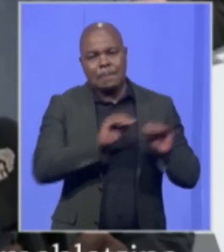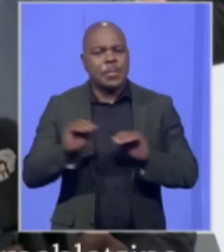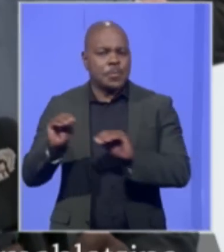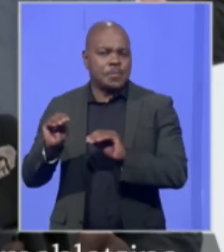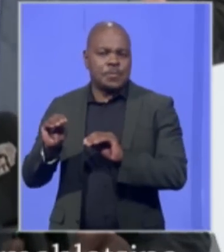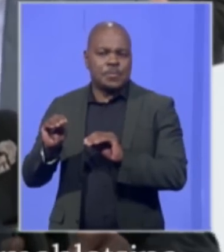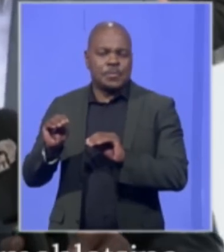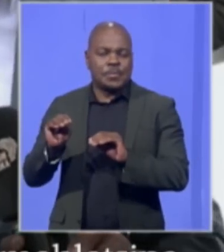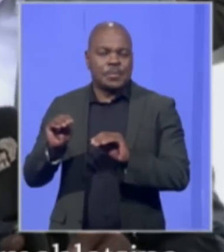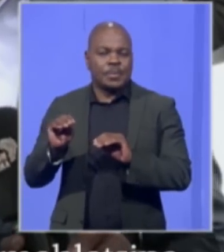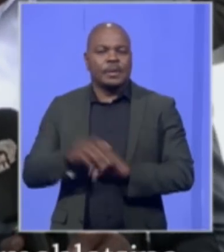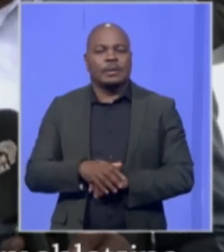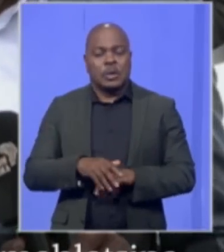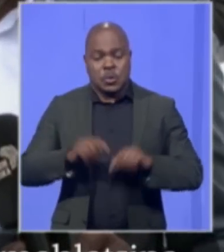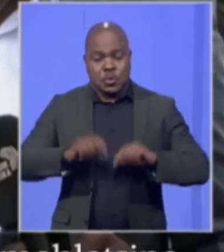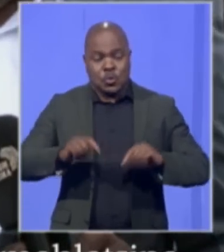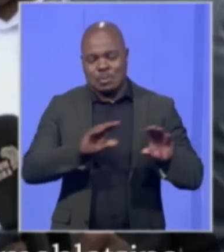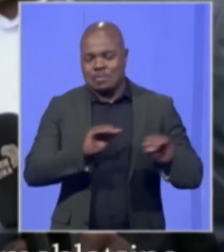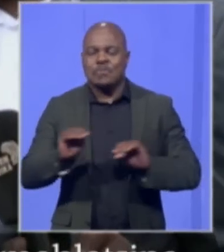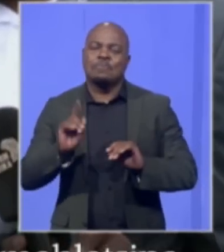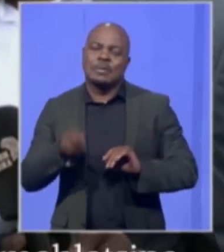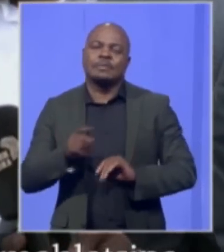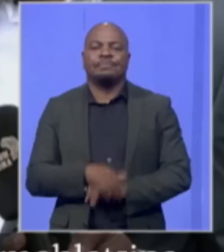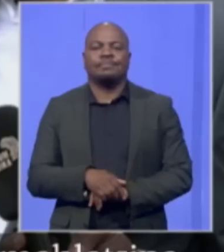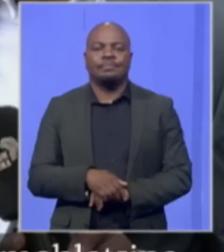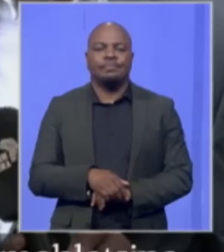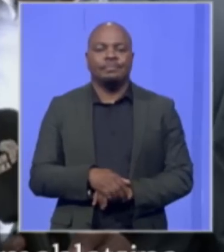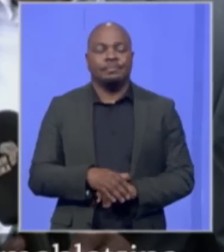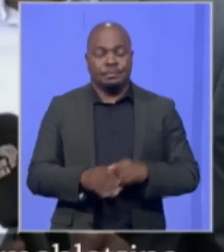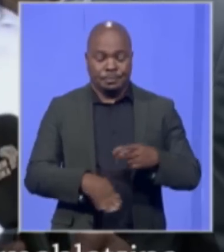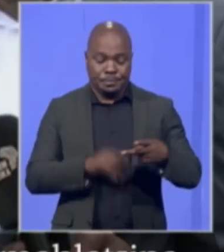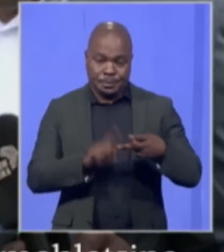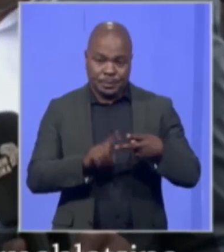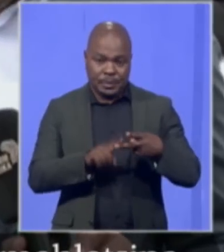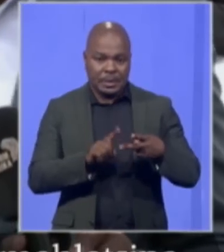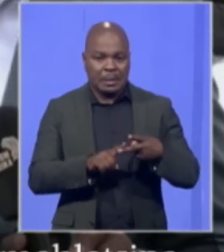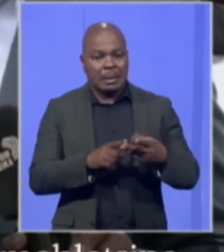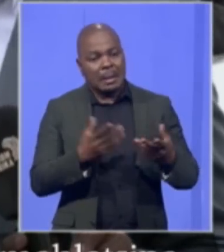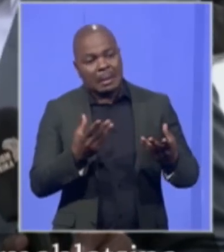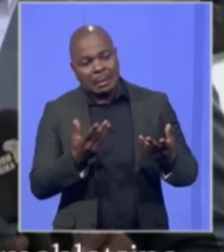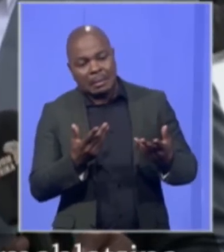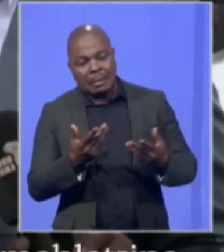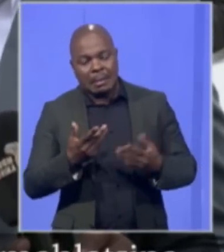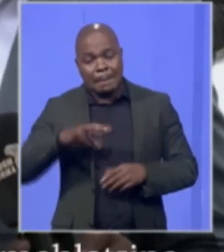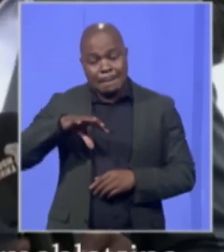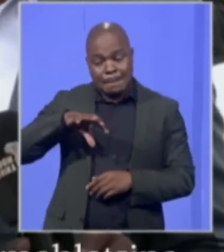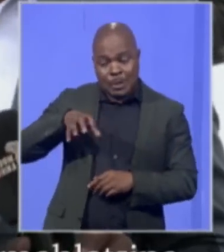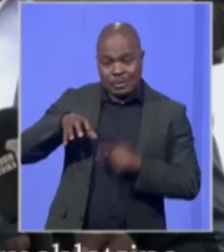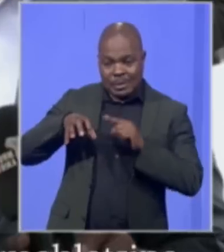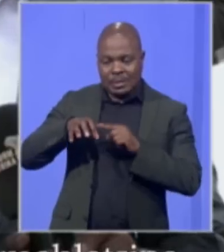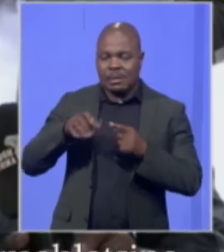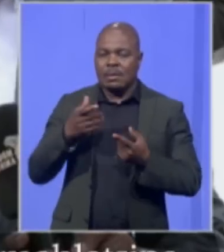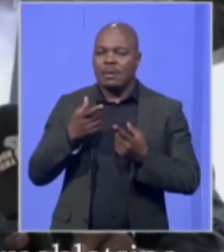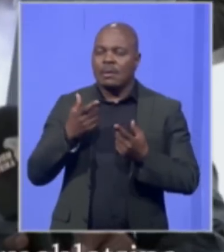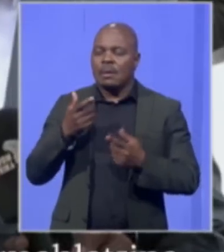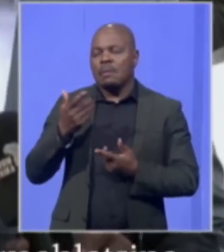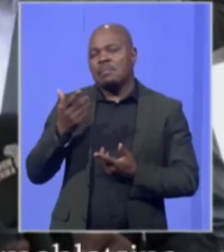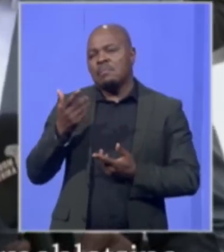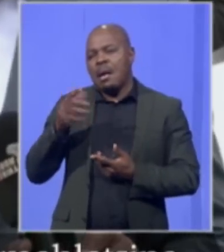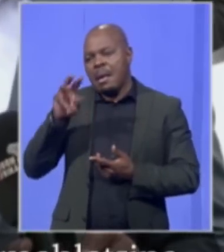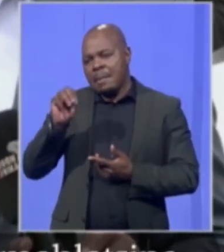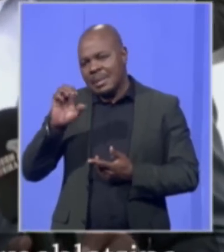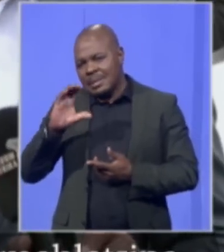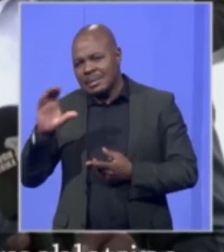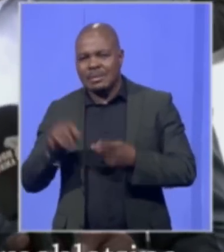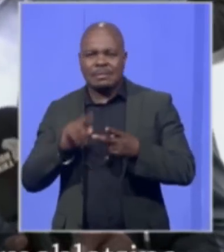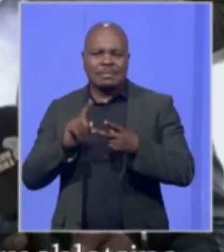evacuated with immediate effect. And there are things that the province, both MECs have